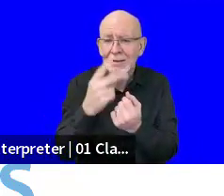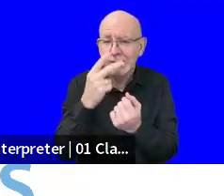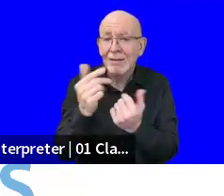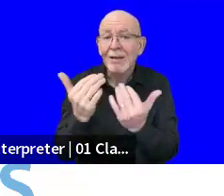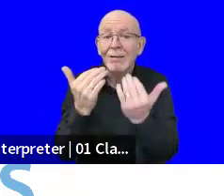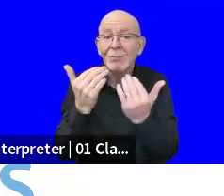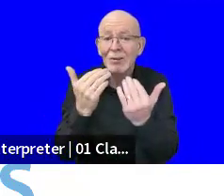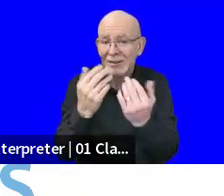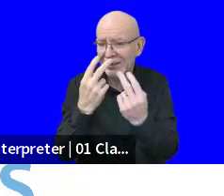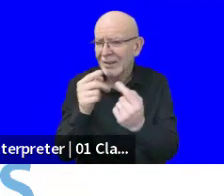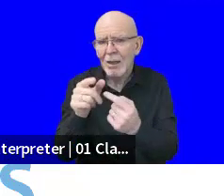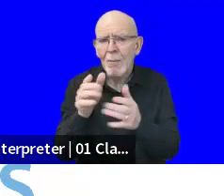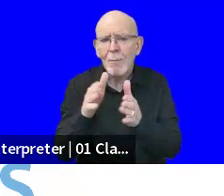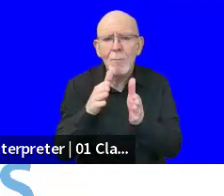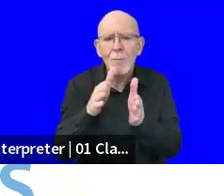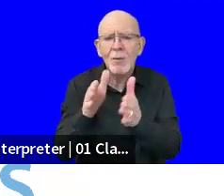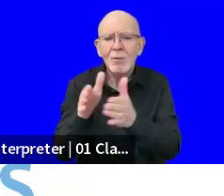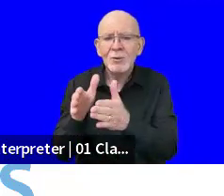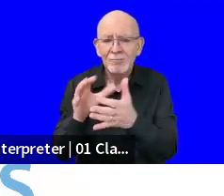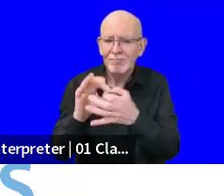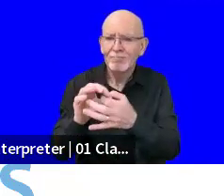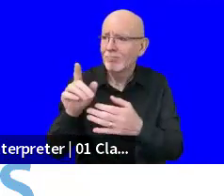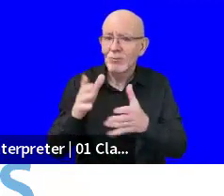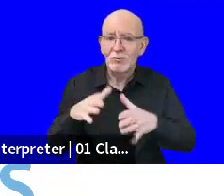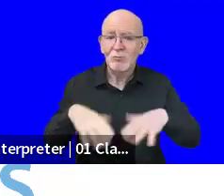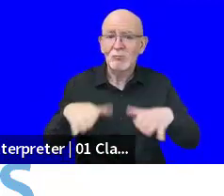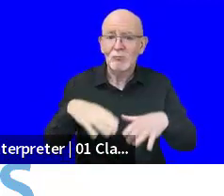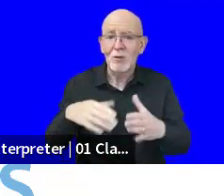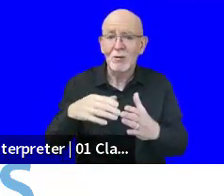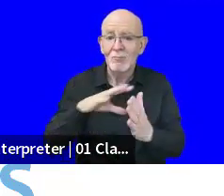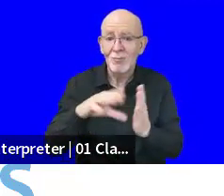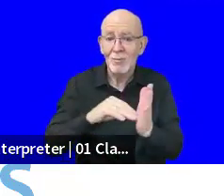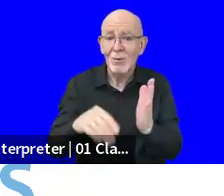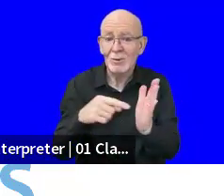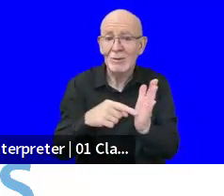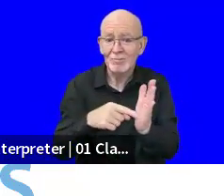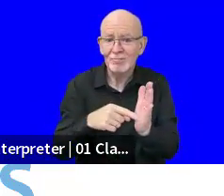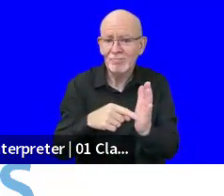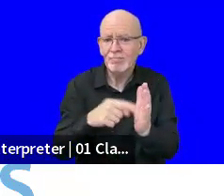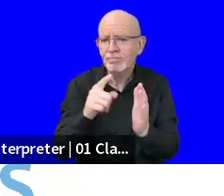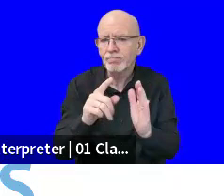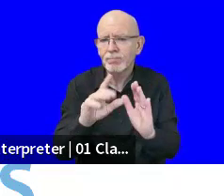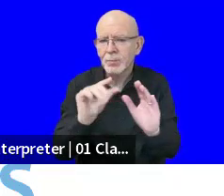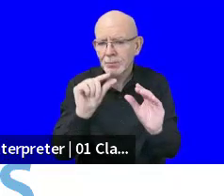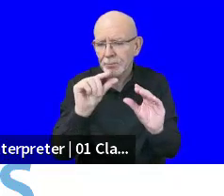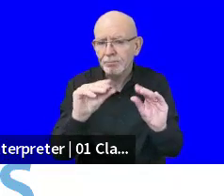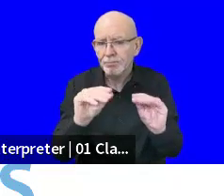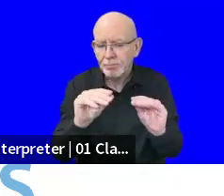now on the measure and the studies themselves, we will move now to